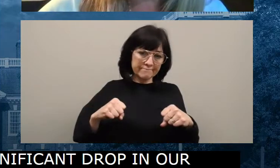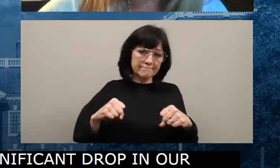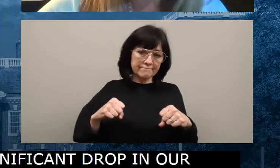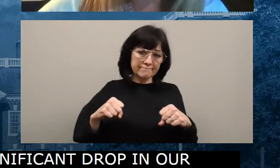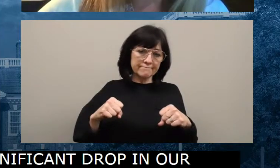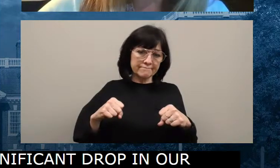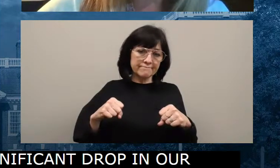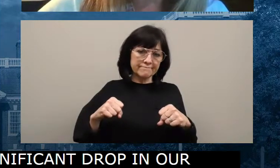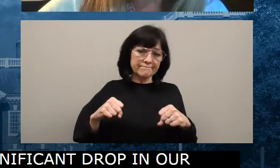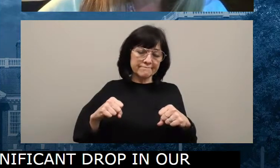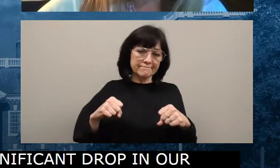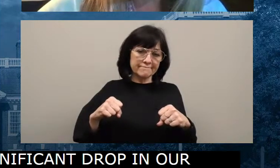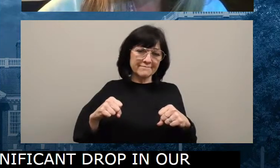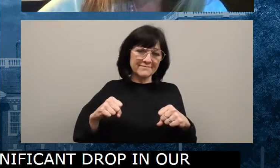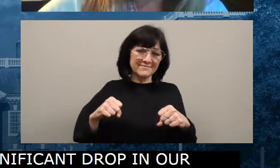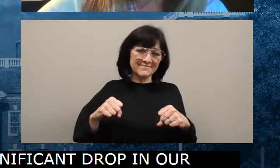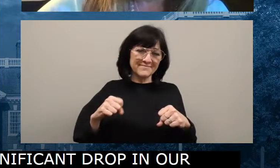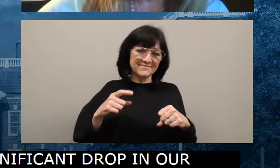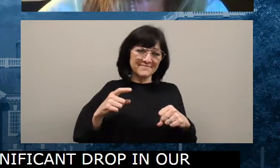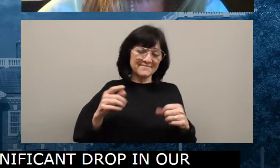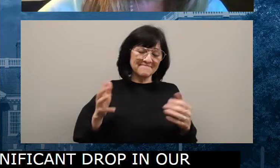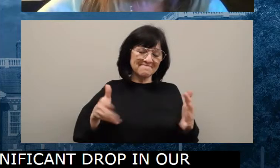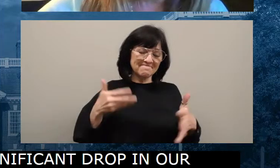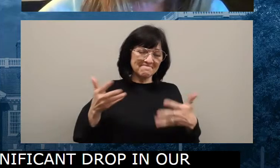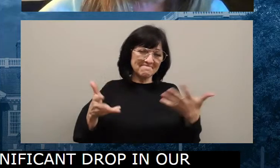had already